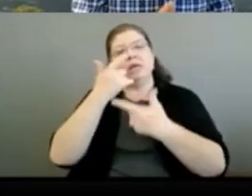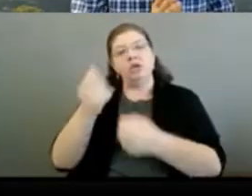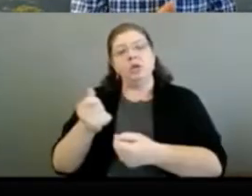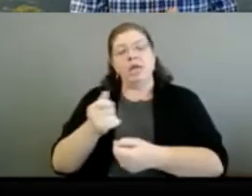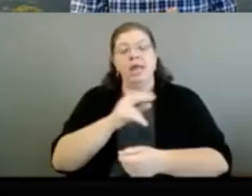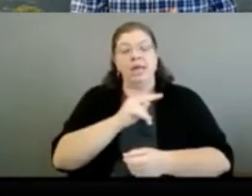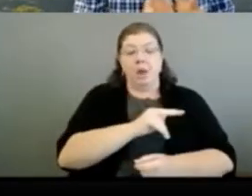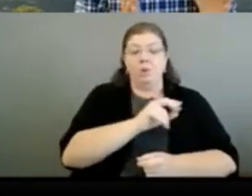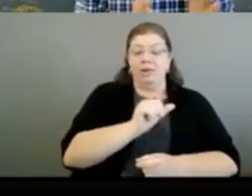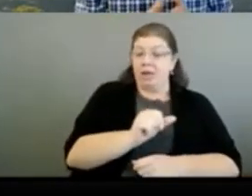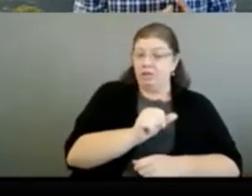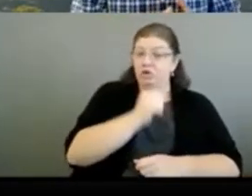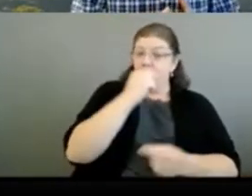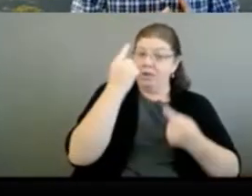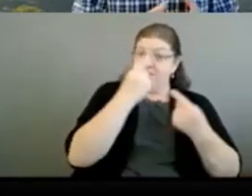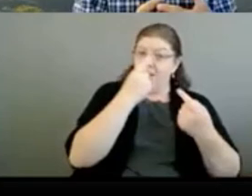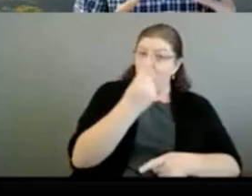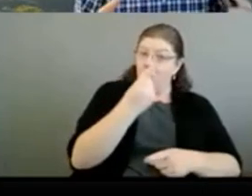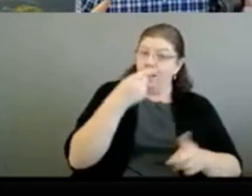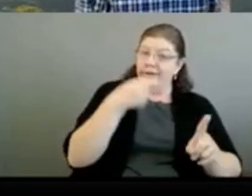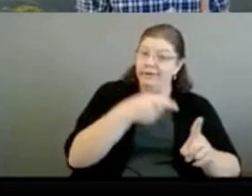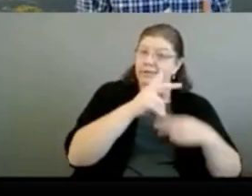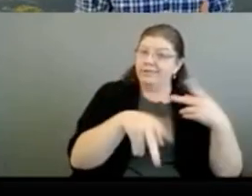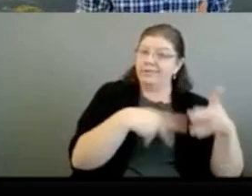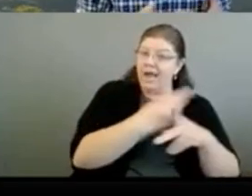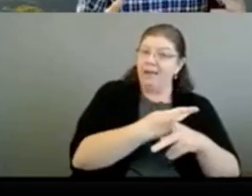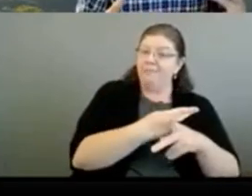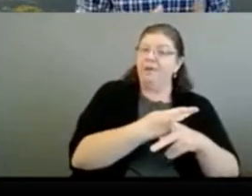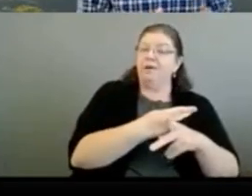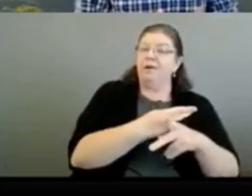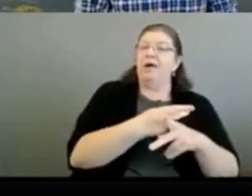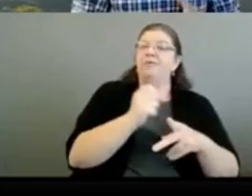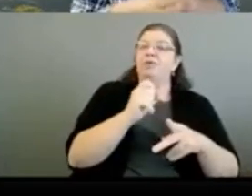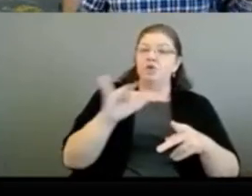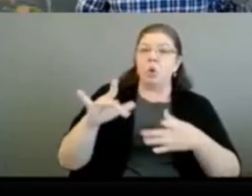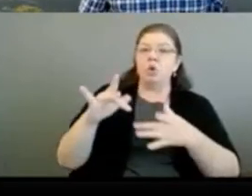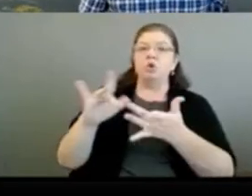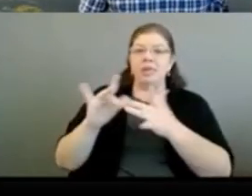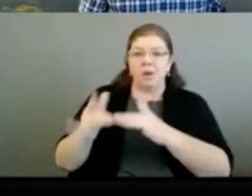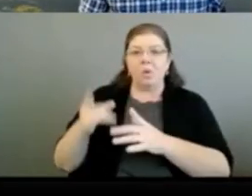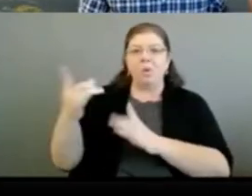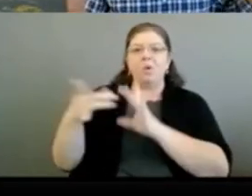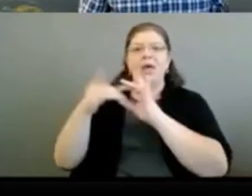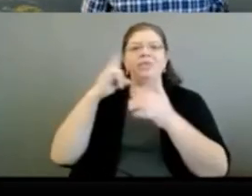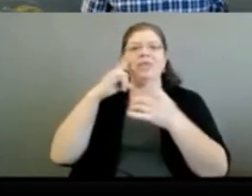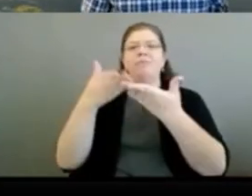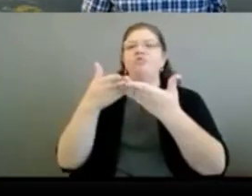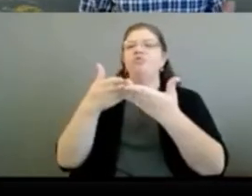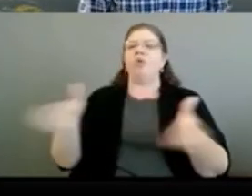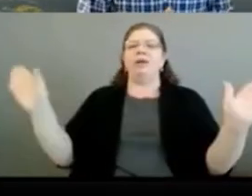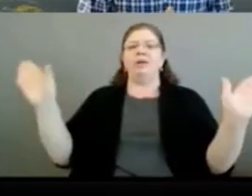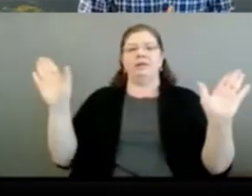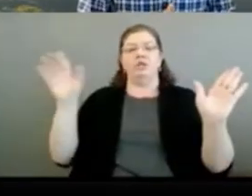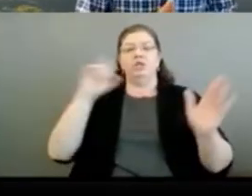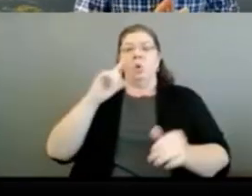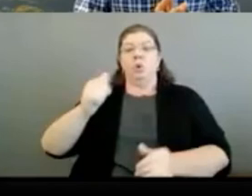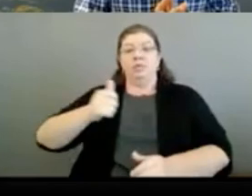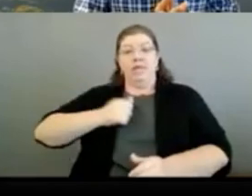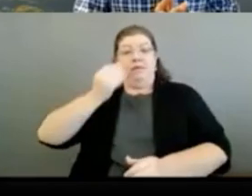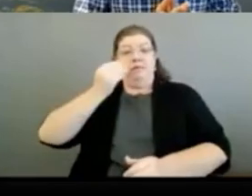analysis, don't think about just one kind of social network or one kind of relationship. Think broadly. So self-reported relationships